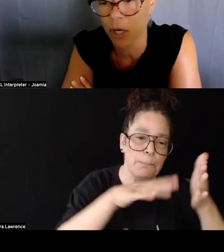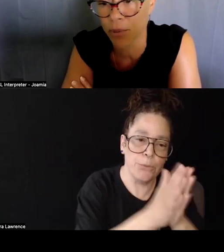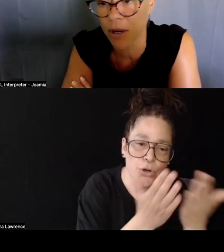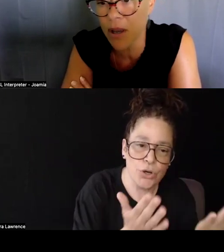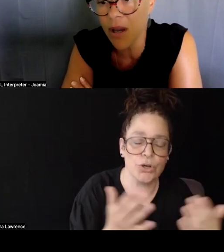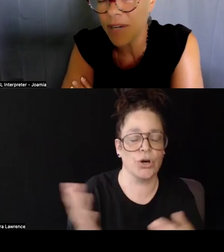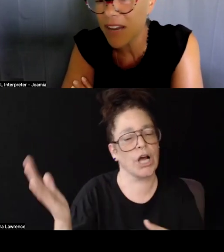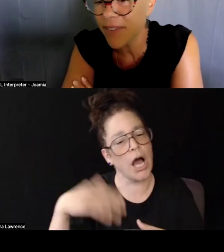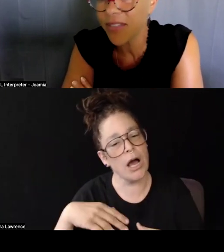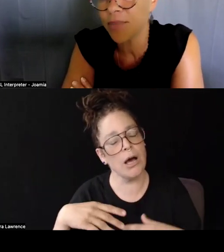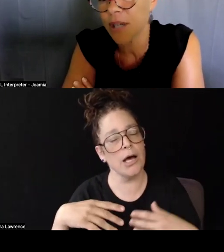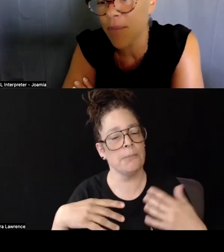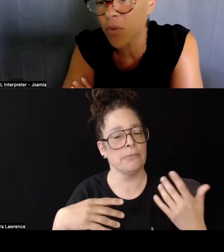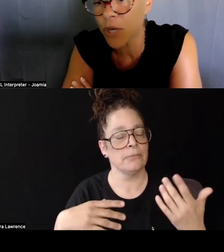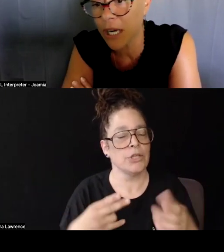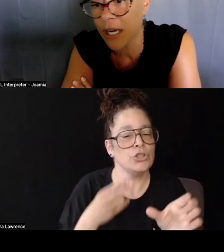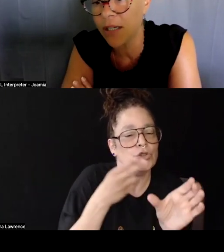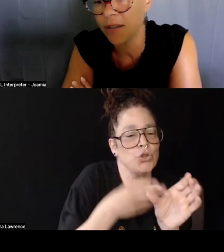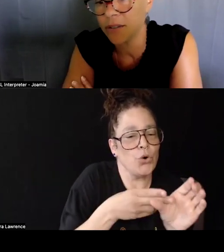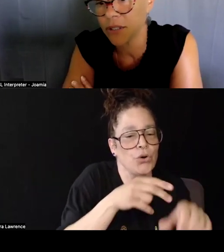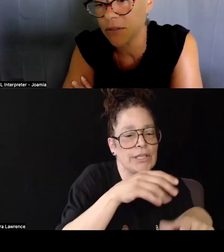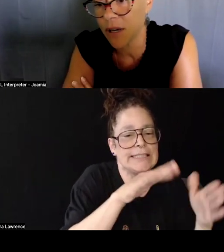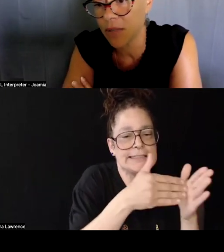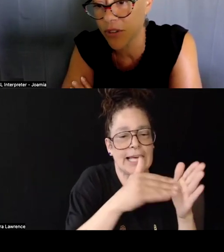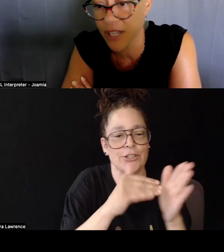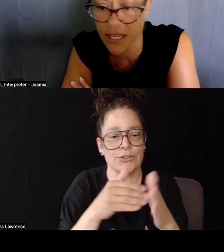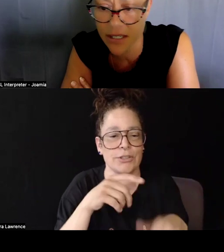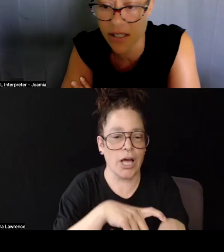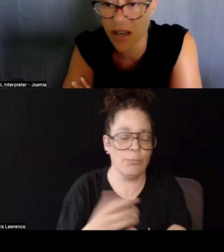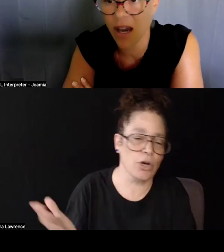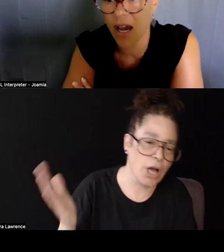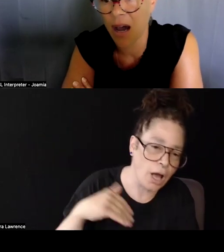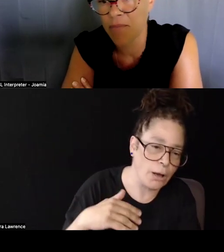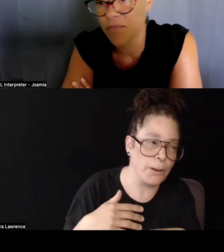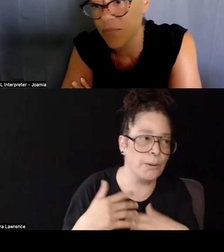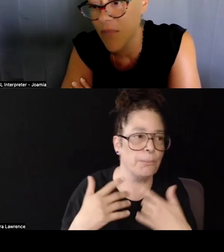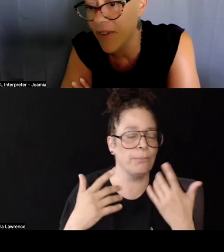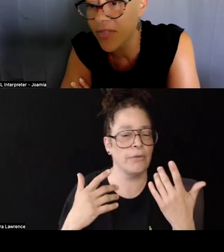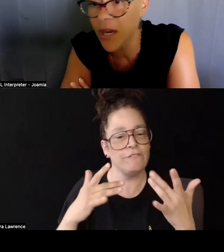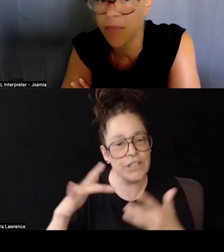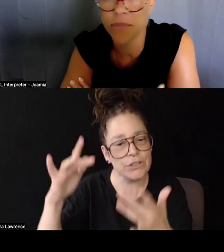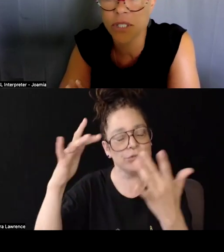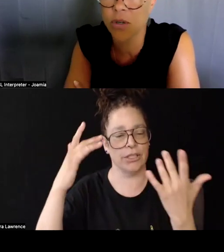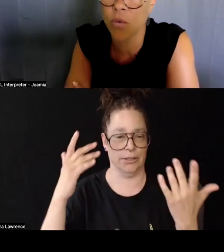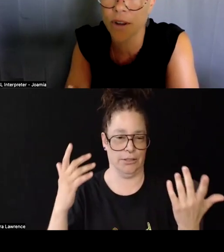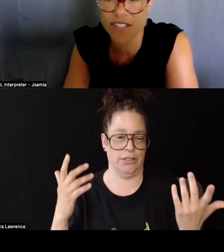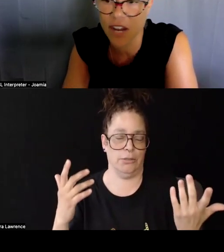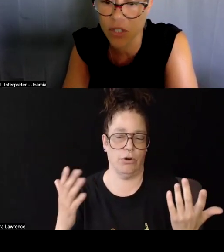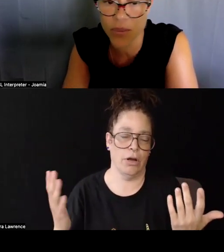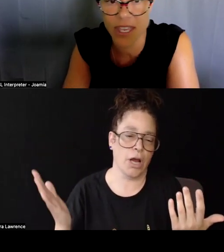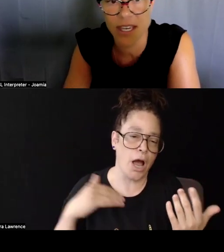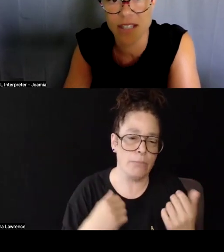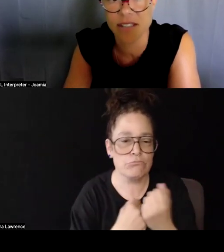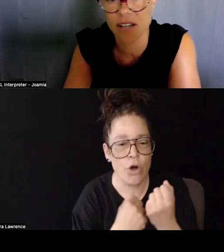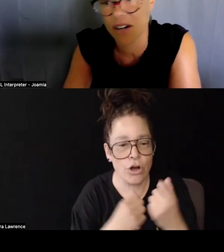would be appropriate, but invite them to come and read to the kids. Invite them to work the